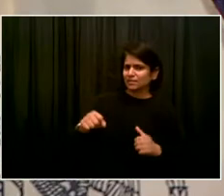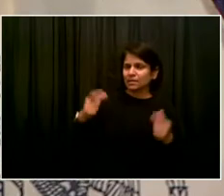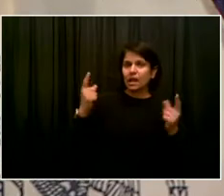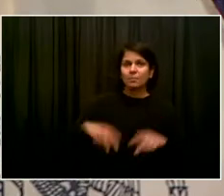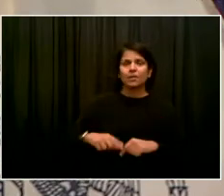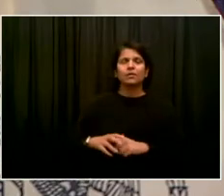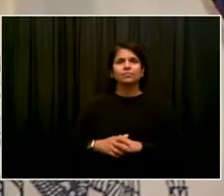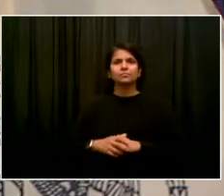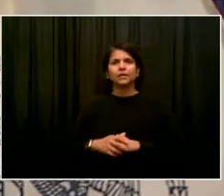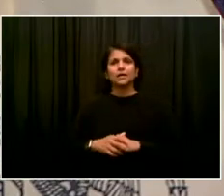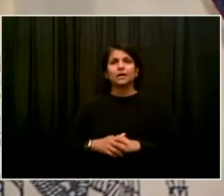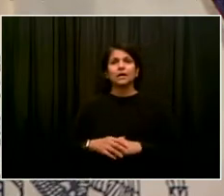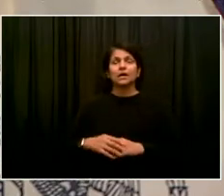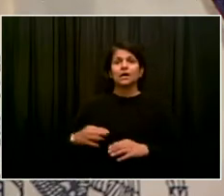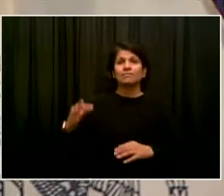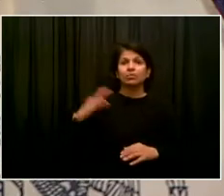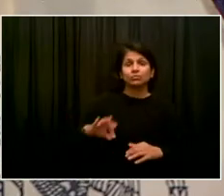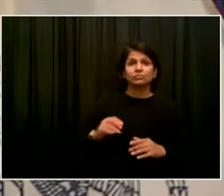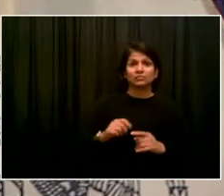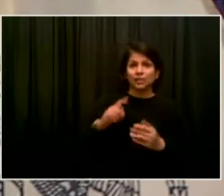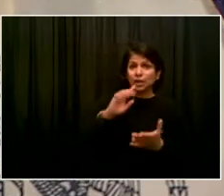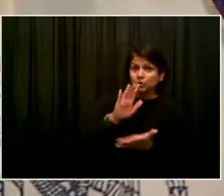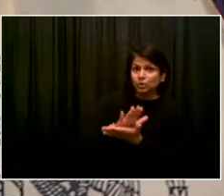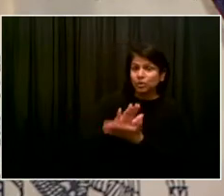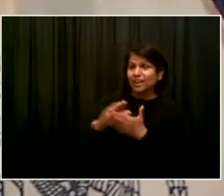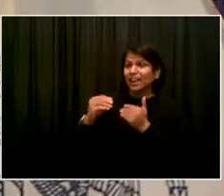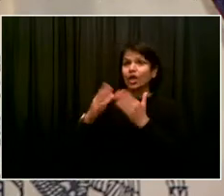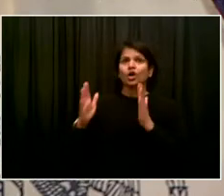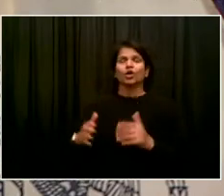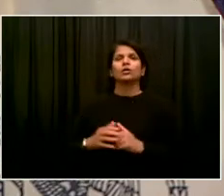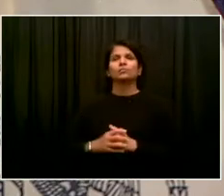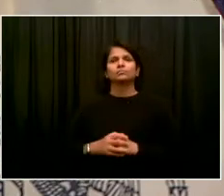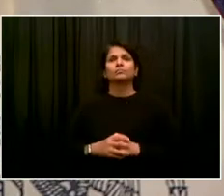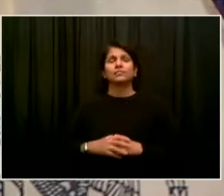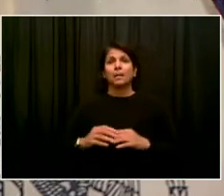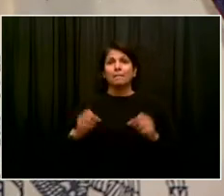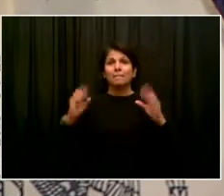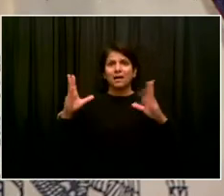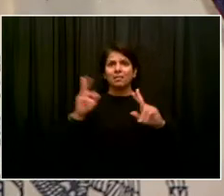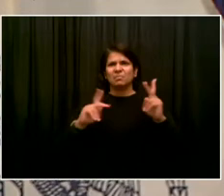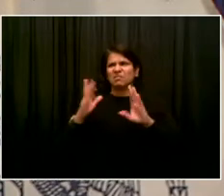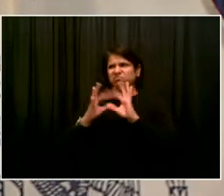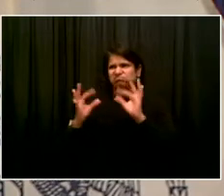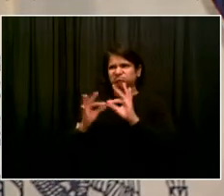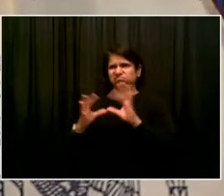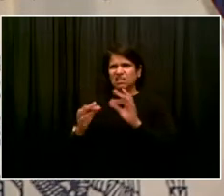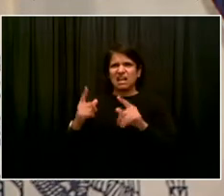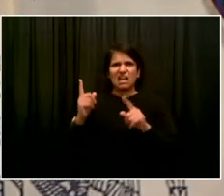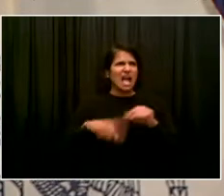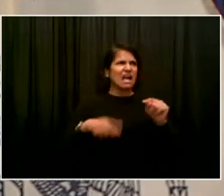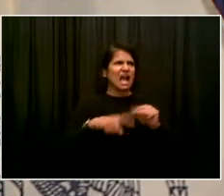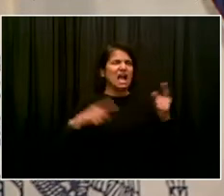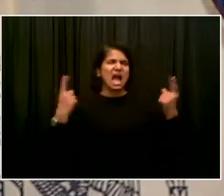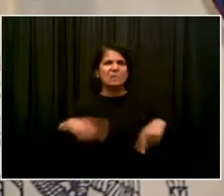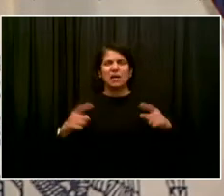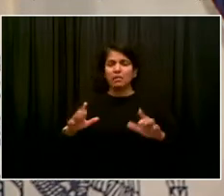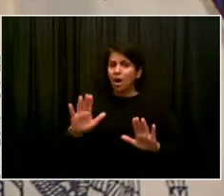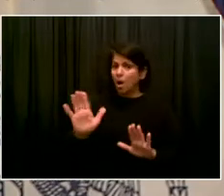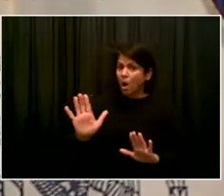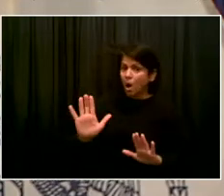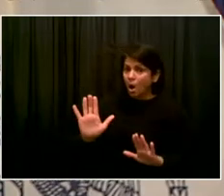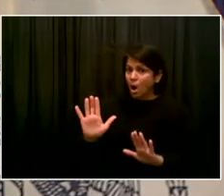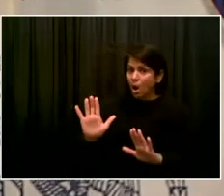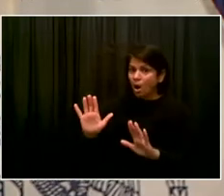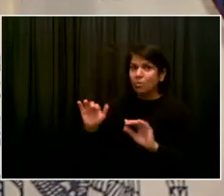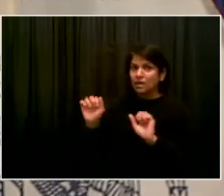the folks in the Situation Room. Folks said it couldn't be done. A lot of people said it couldn't be done, but it was. They brought back school September 2020, brought